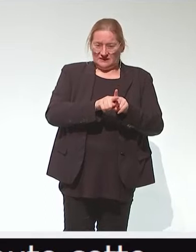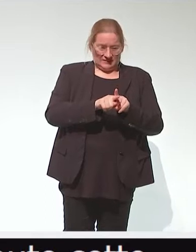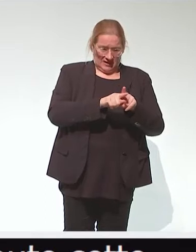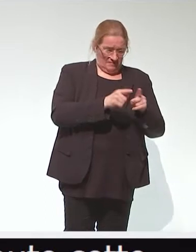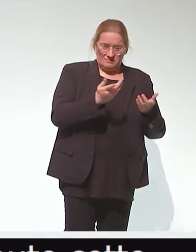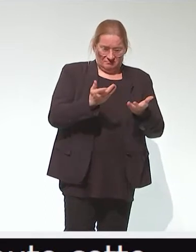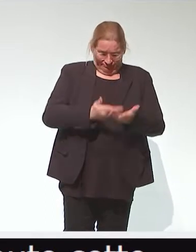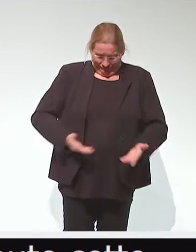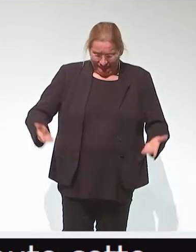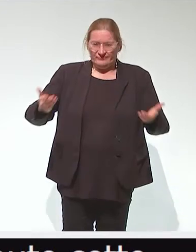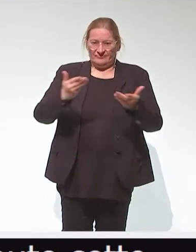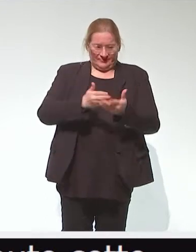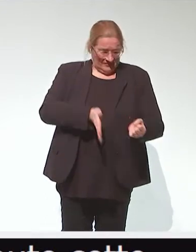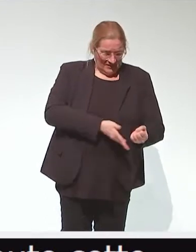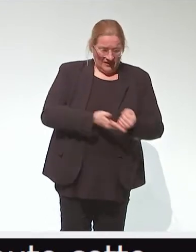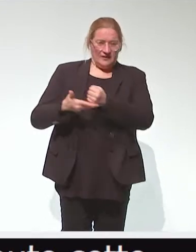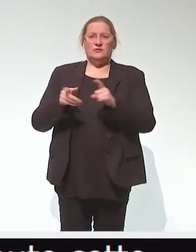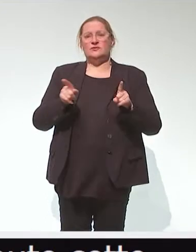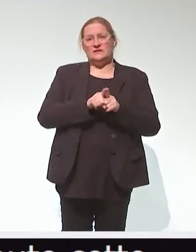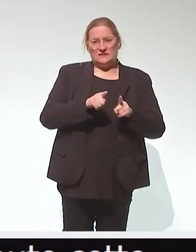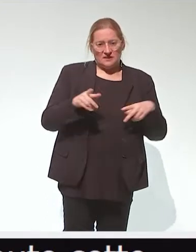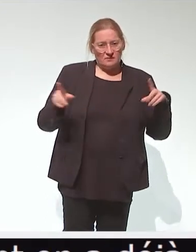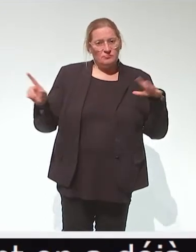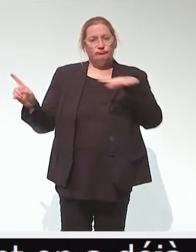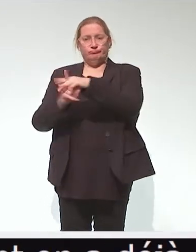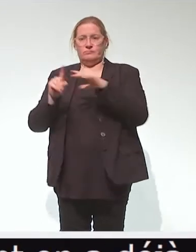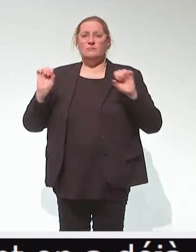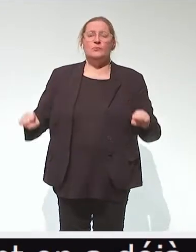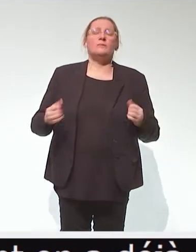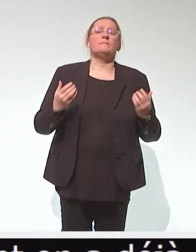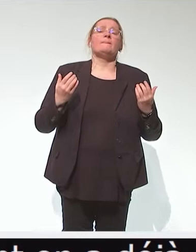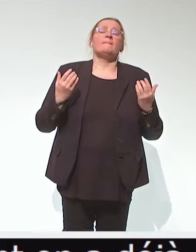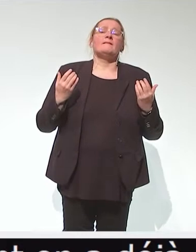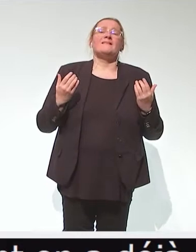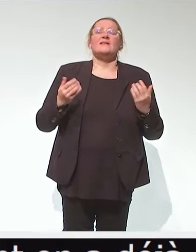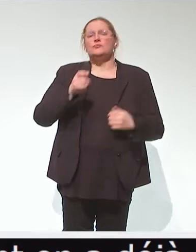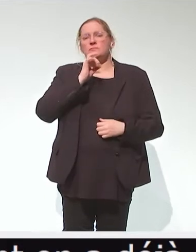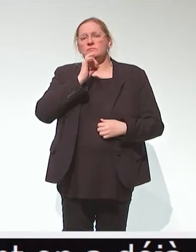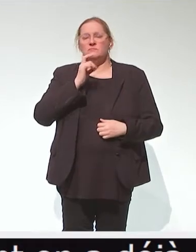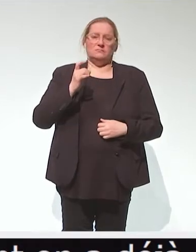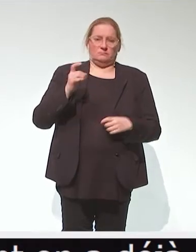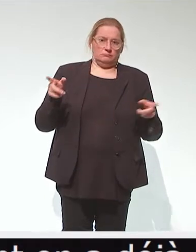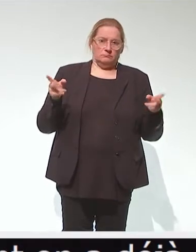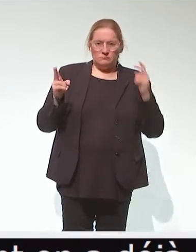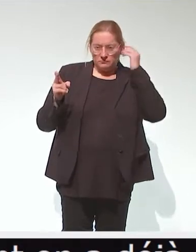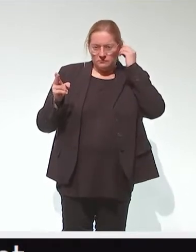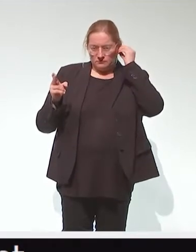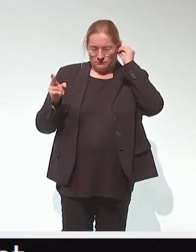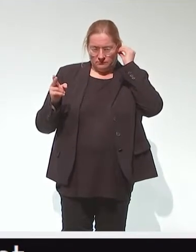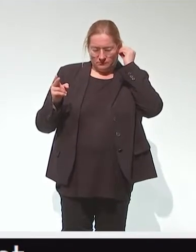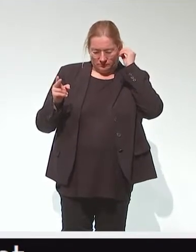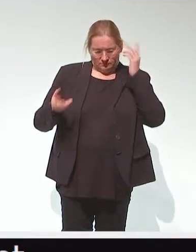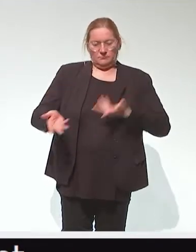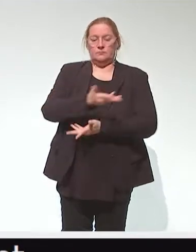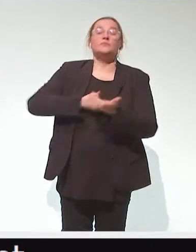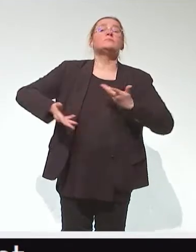in the previous session, was actually about ensuring that there is that proper integration, proper support, that when